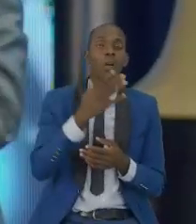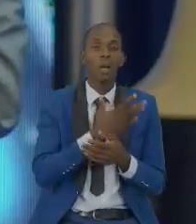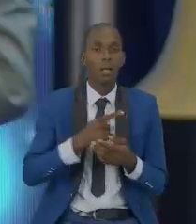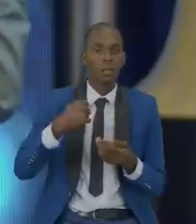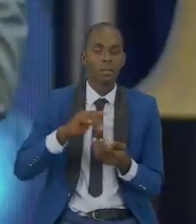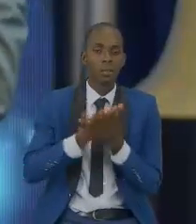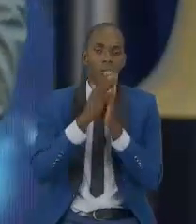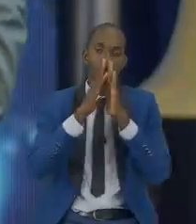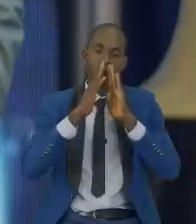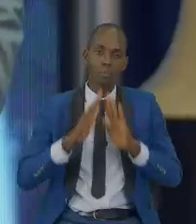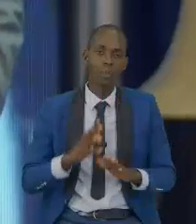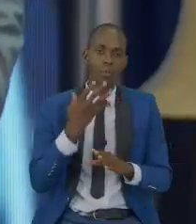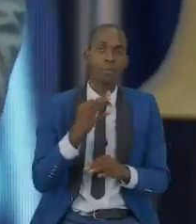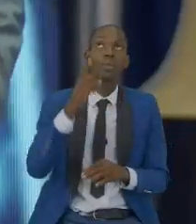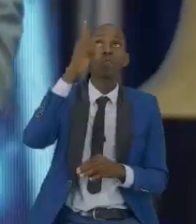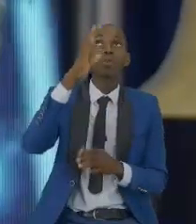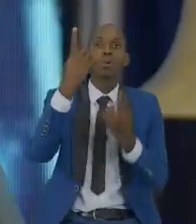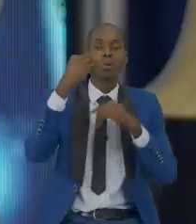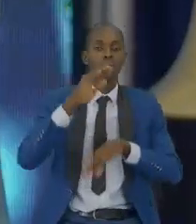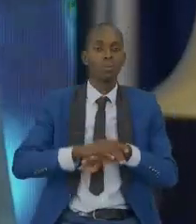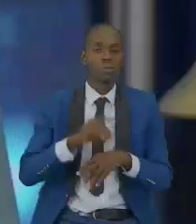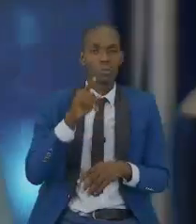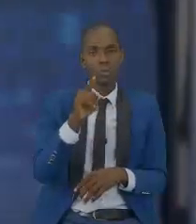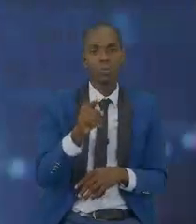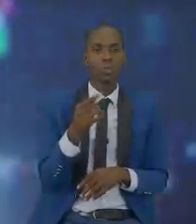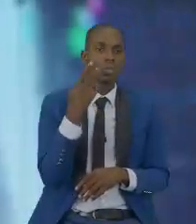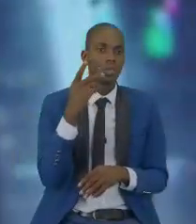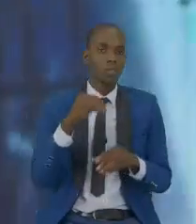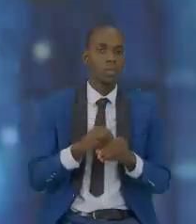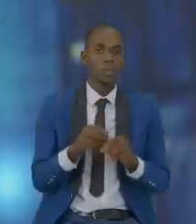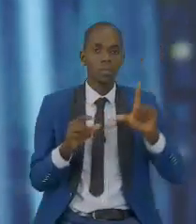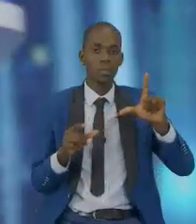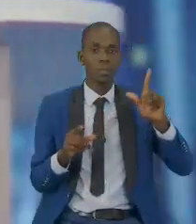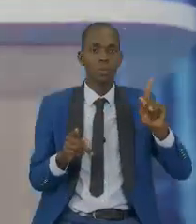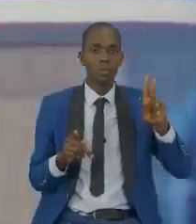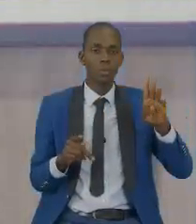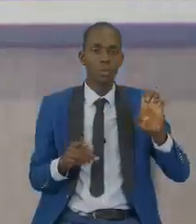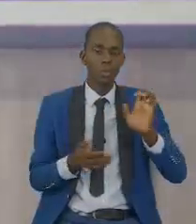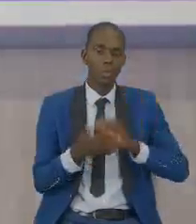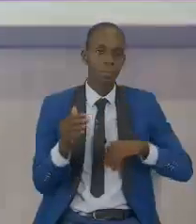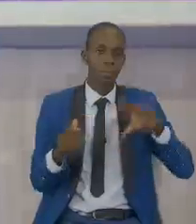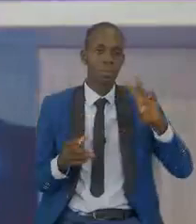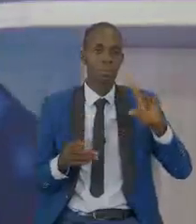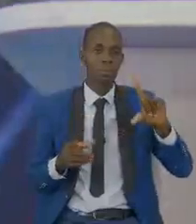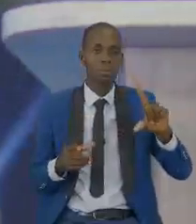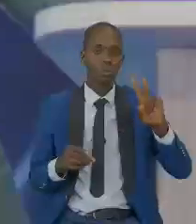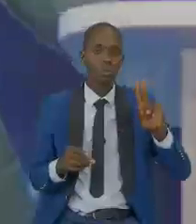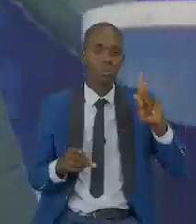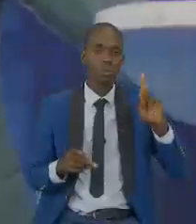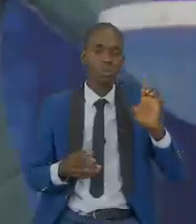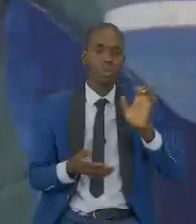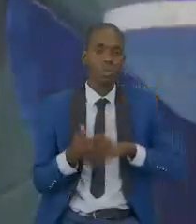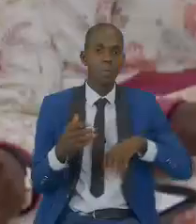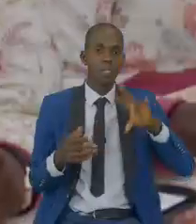peace of God comes to you. Look at this, Luke chapter 7. We're looking at verse 47.